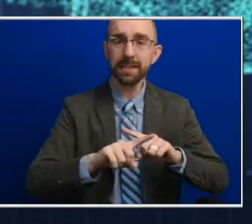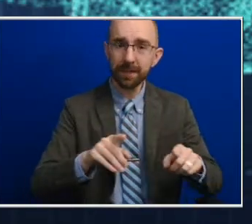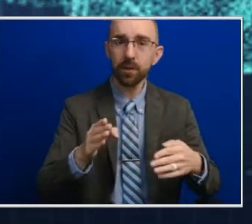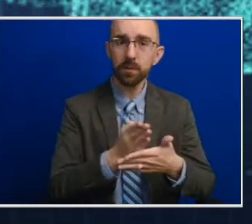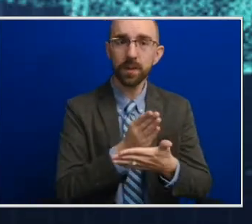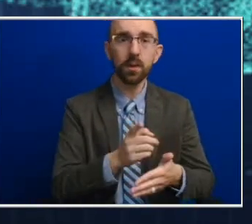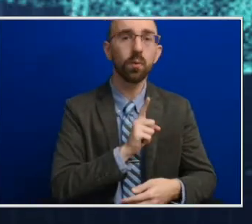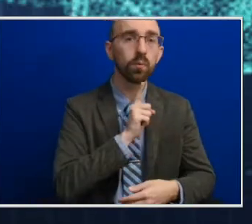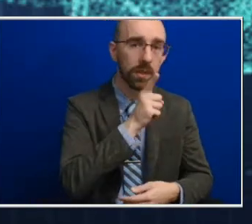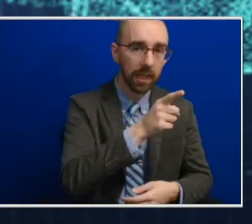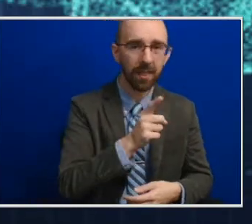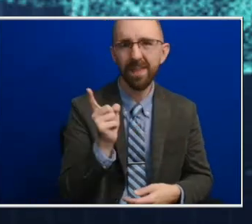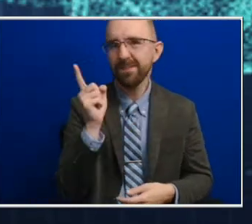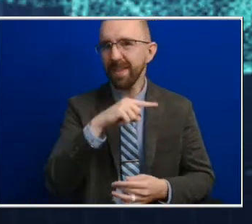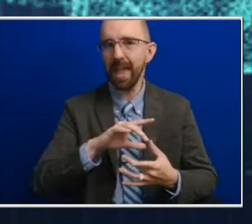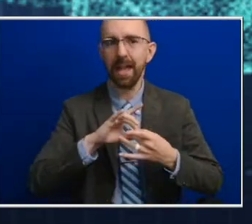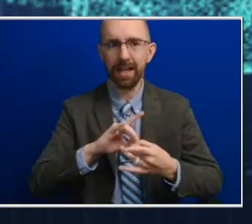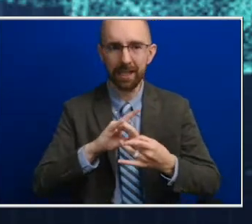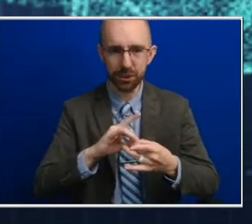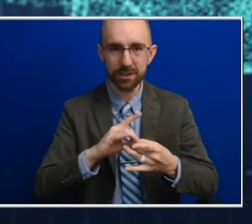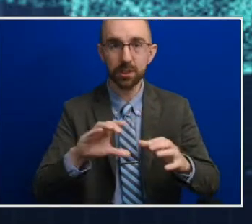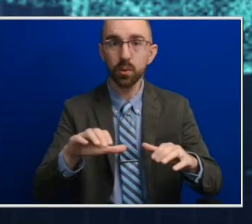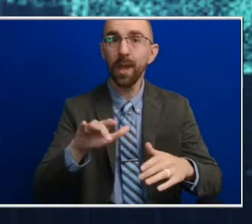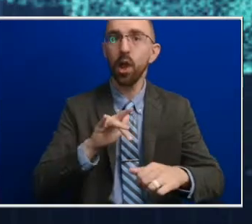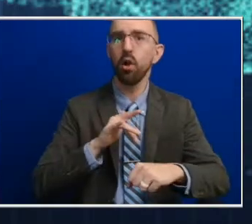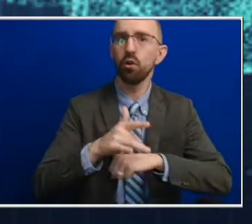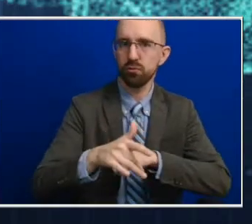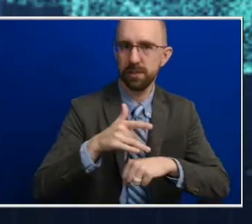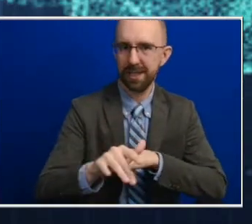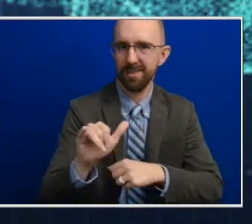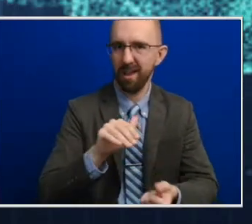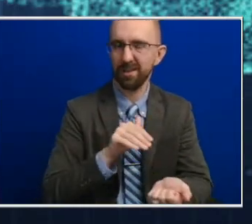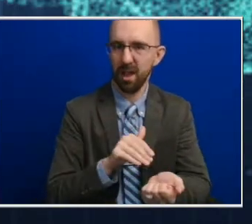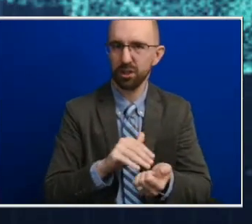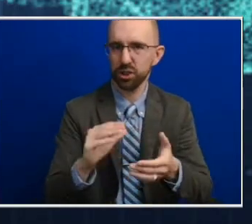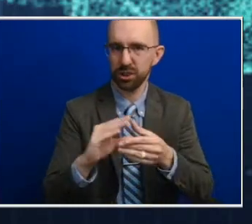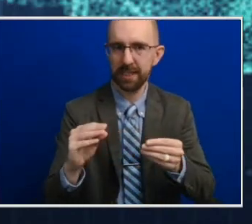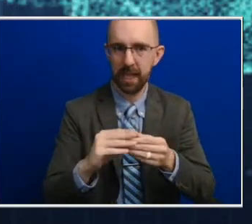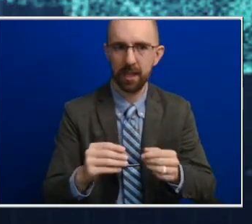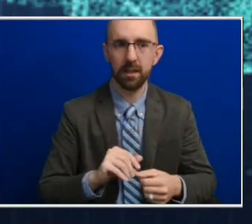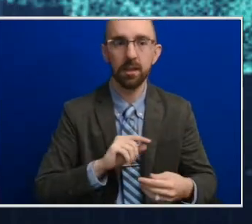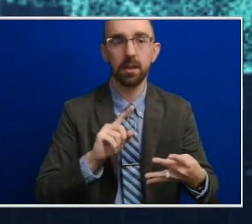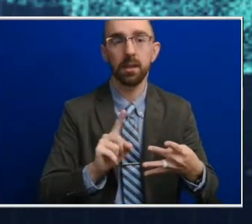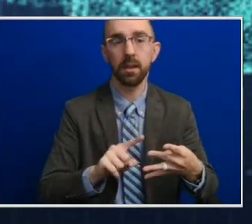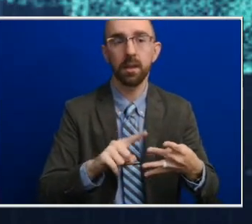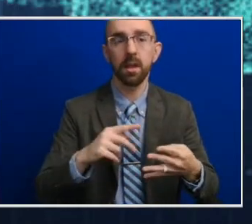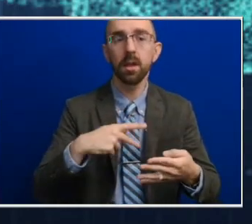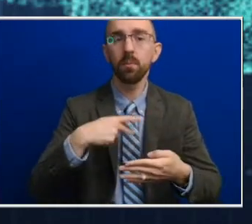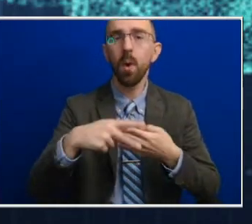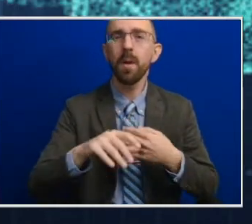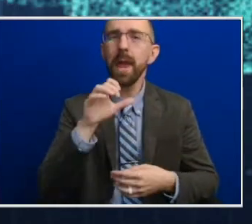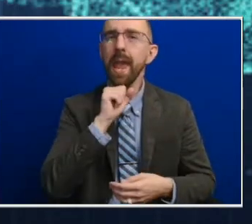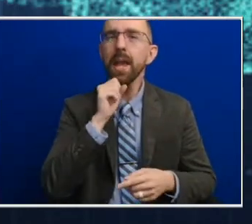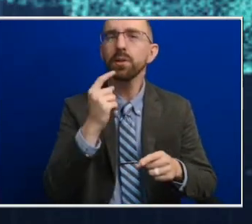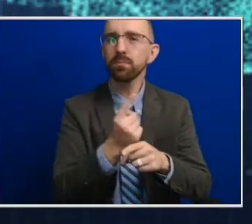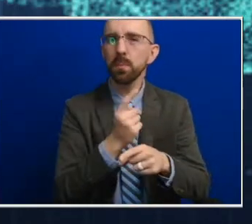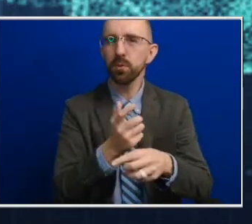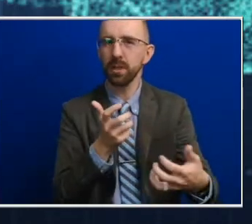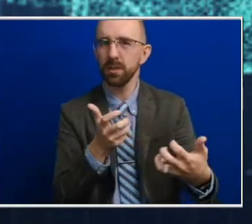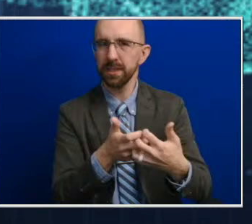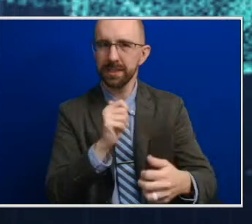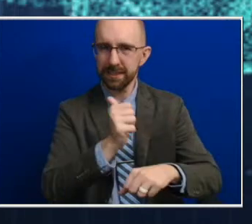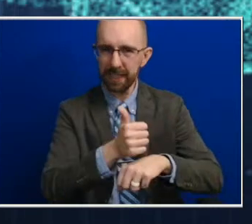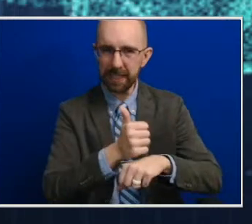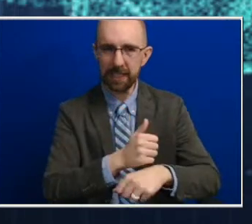fake connections and do it early, as the doctors are saying. Program age-appropriate settings and limits. Teach your children